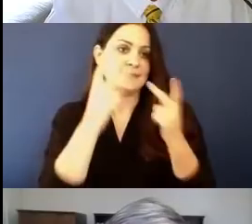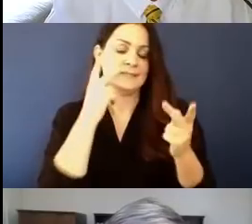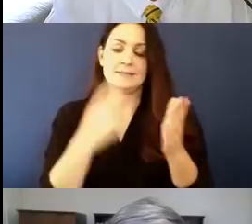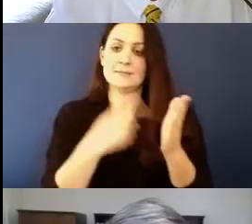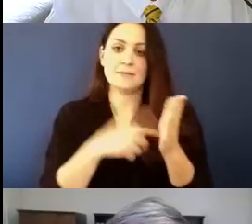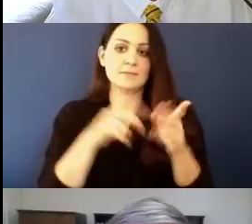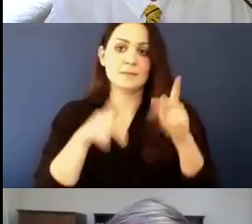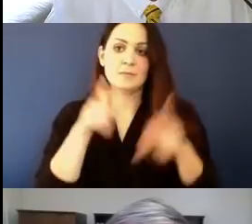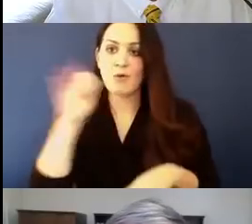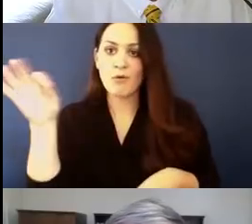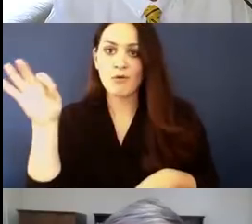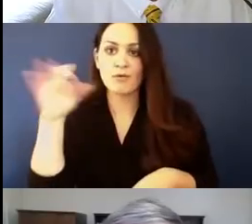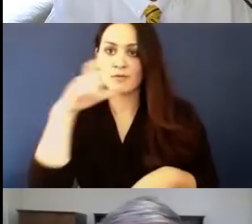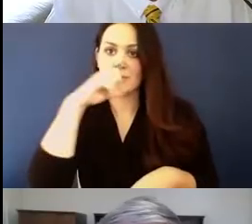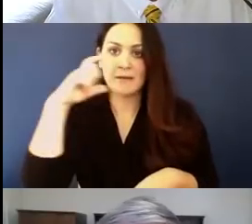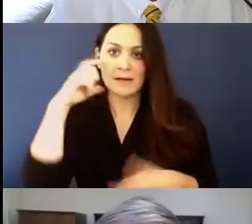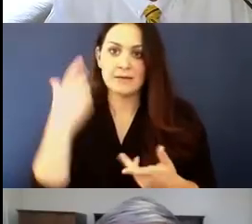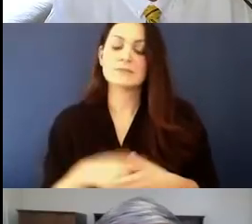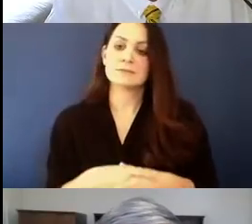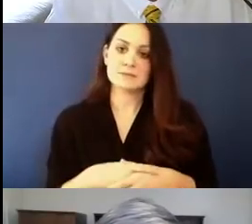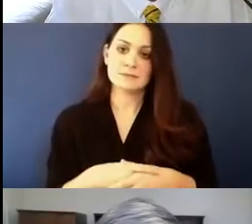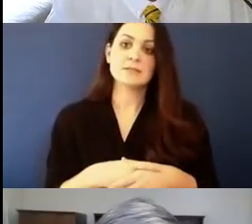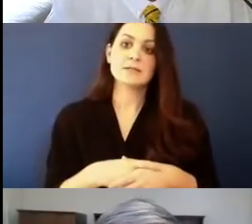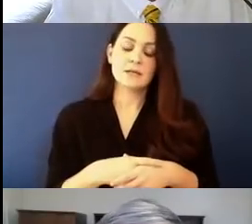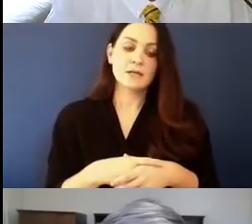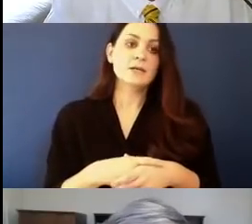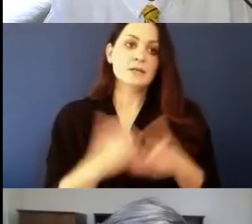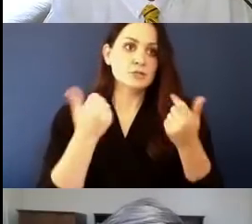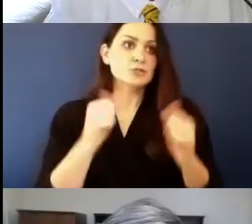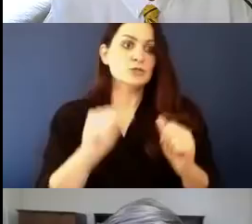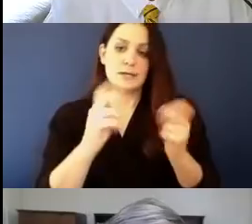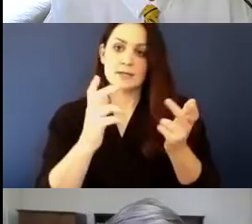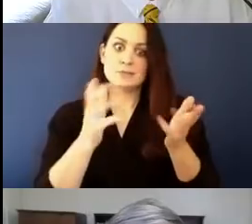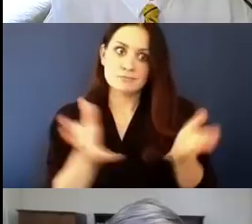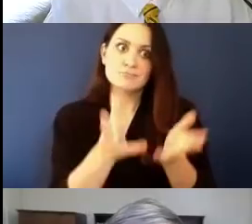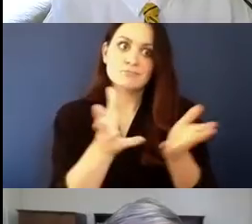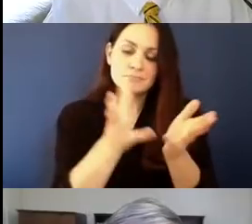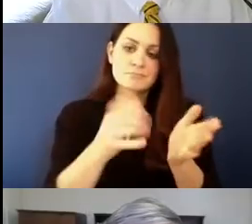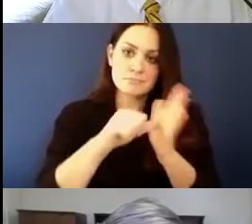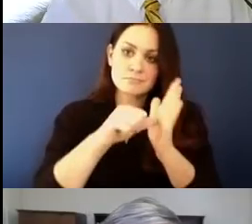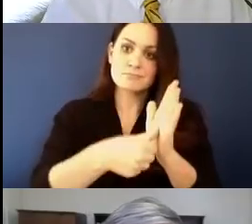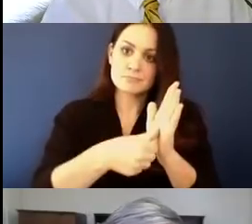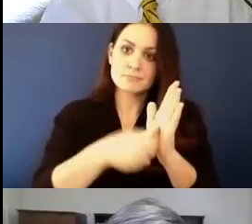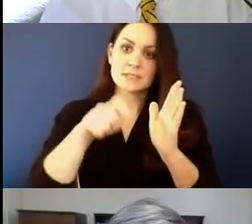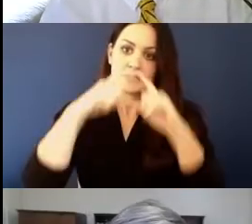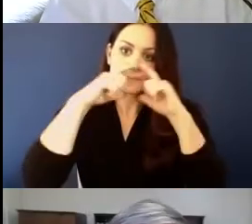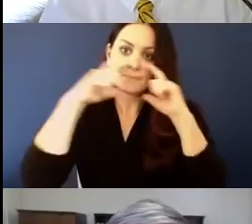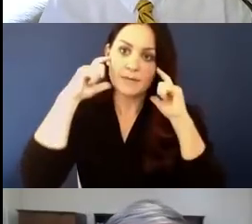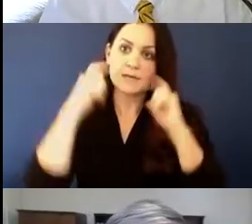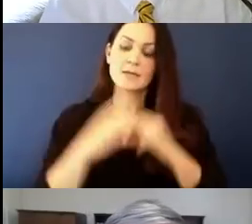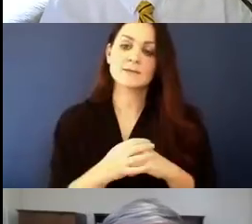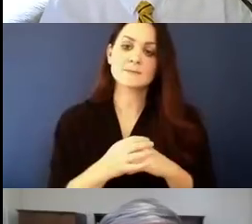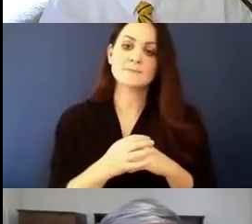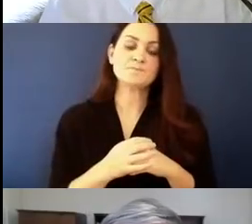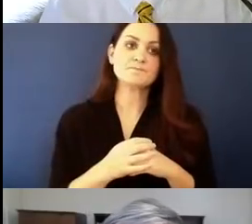off, or visitors have been taking off masks, and we're trying to reinforce the need to do that. I'm not sure,